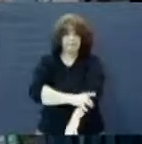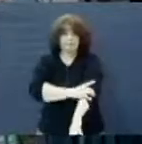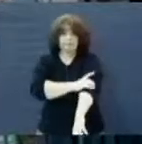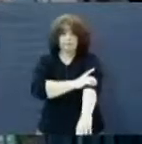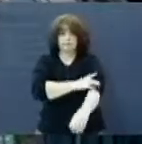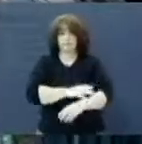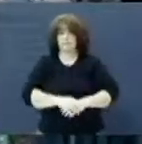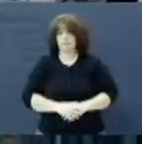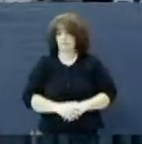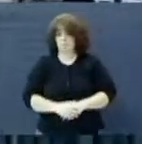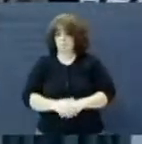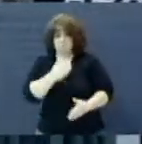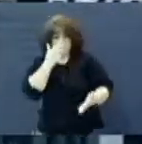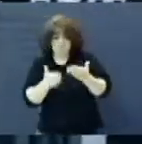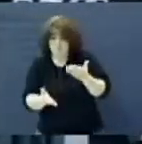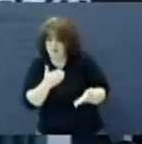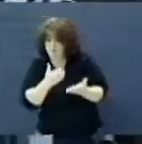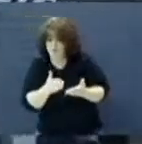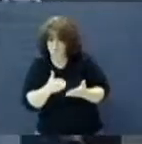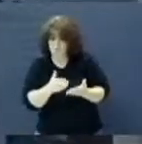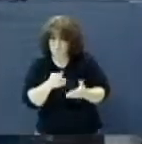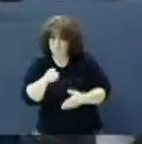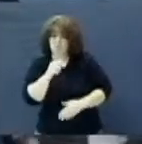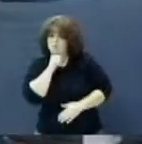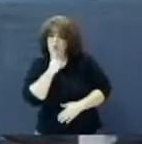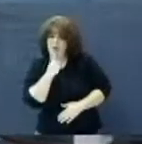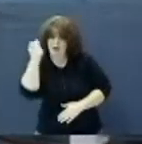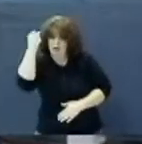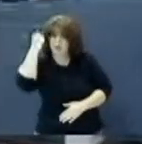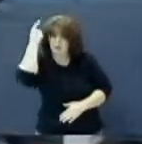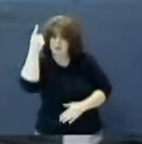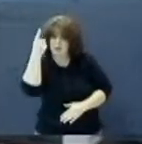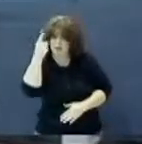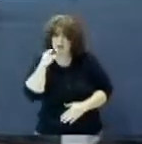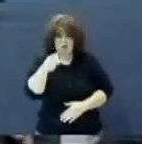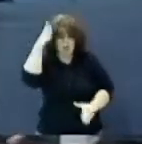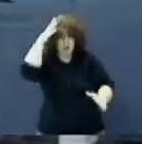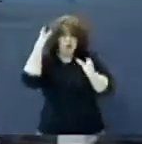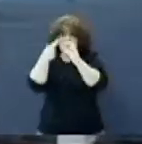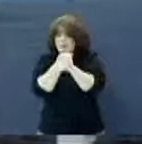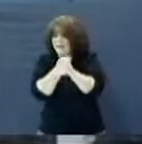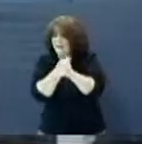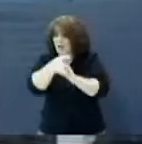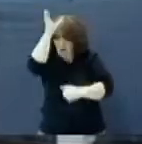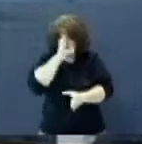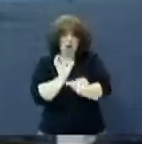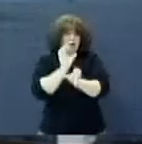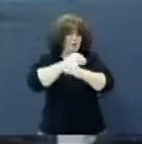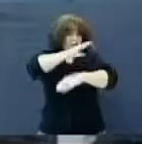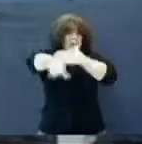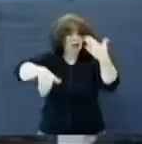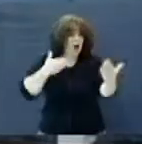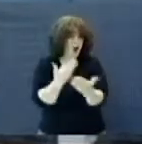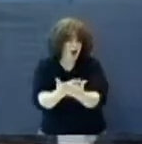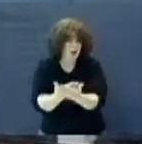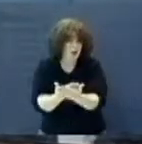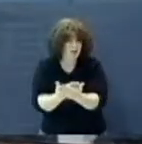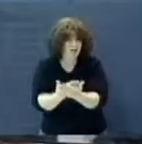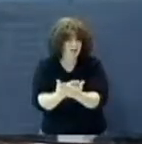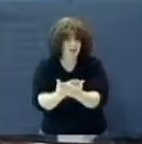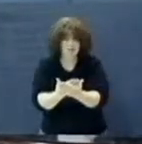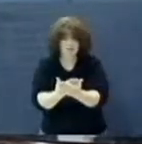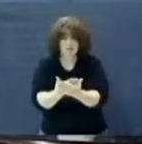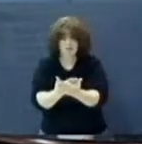Maybe I didn't get that across. How many of you believe he created everything? You know, it takes a real